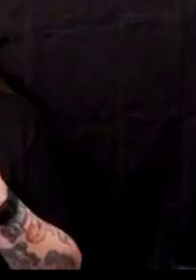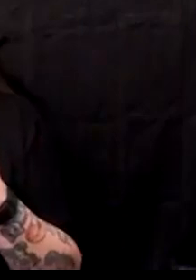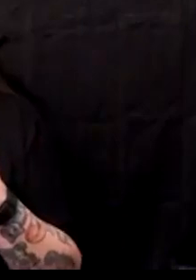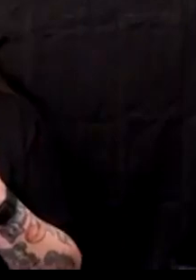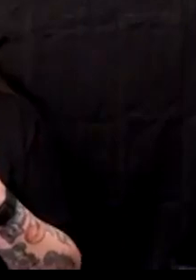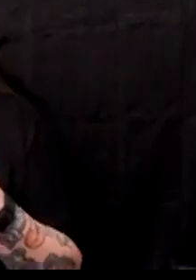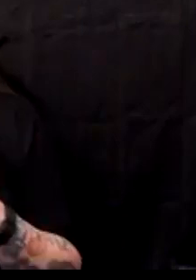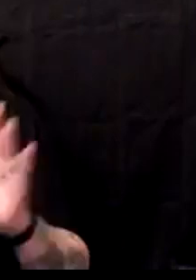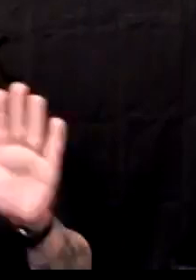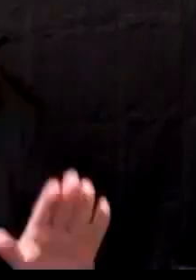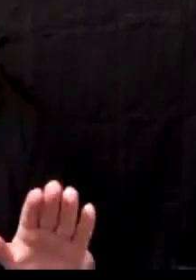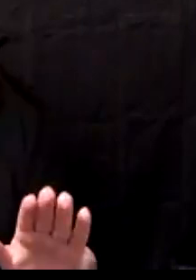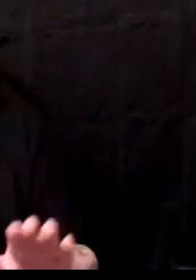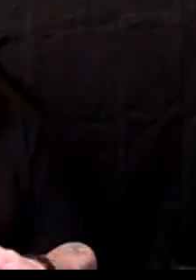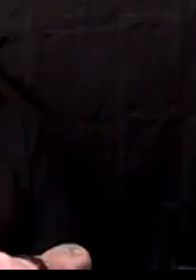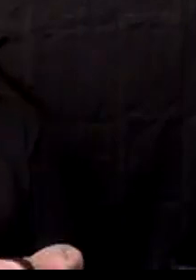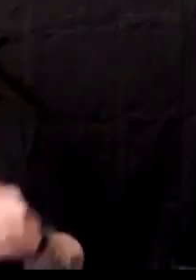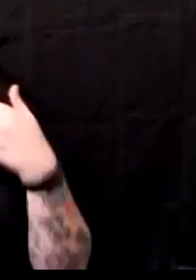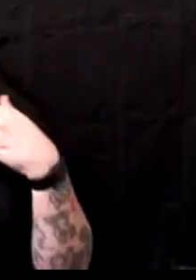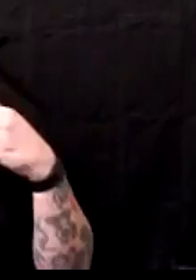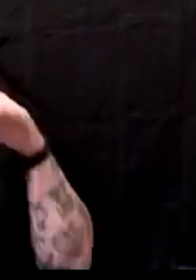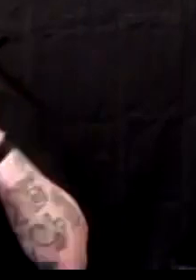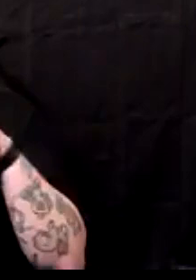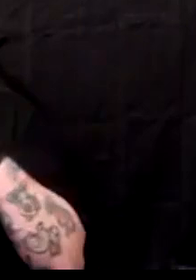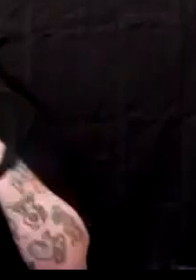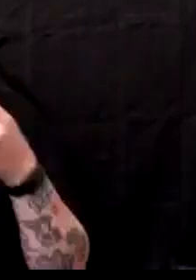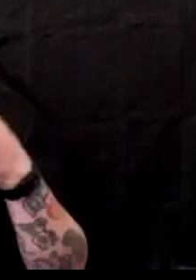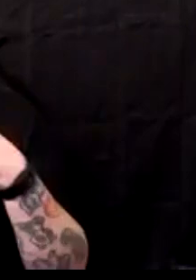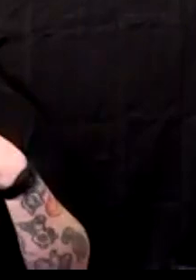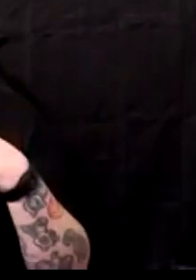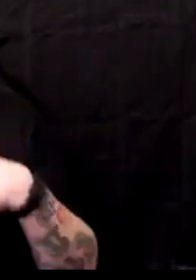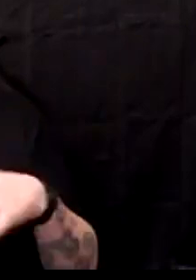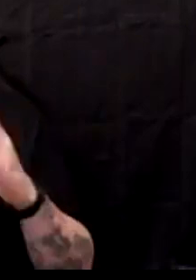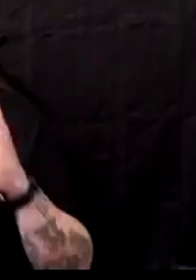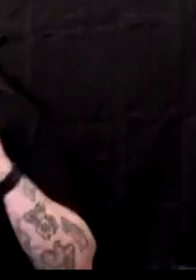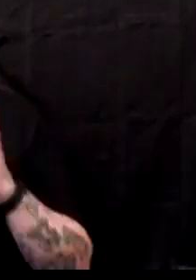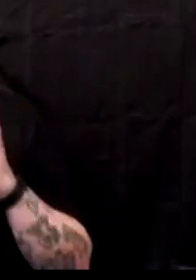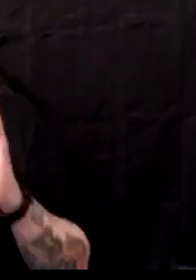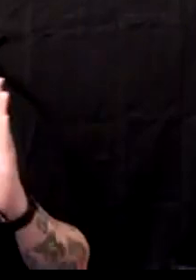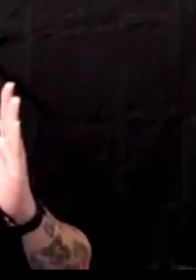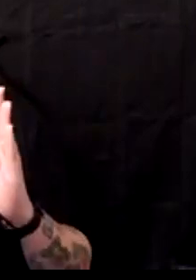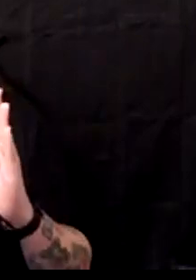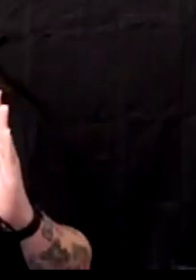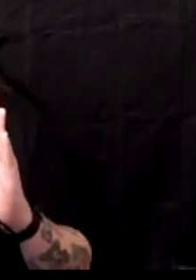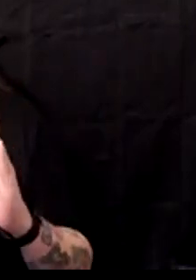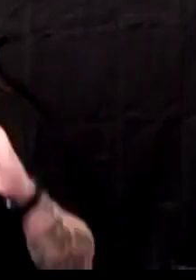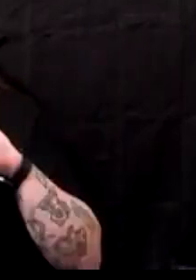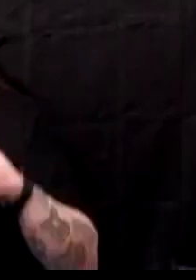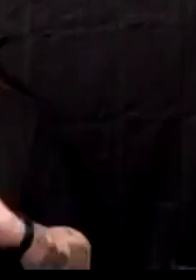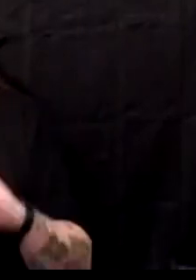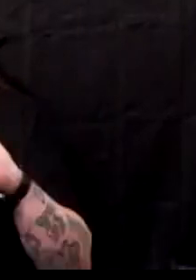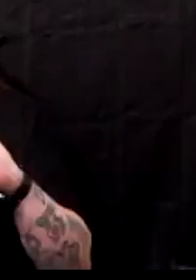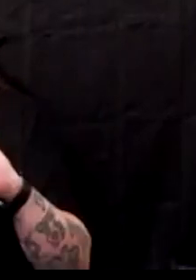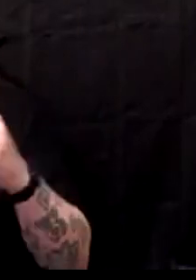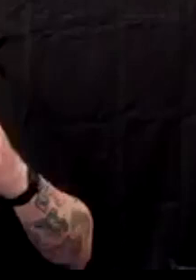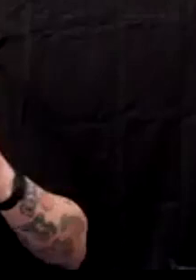And don't forget, you have access to the examples that I worked on gravitation through the